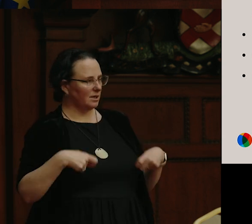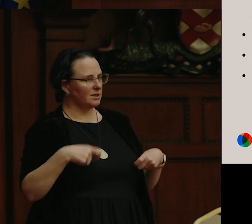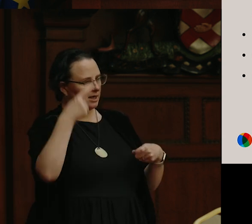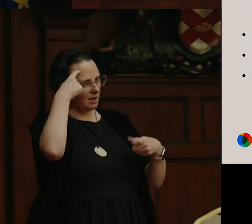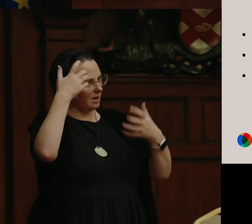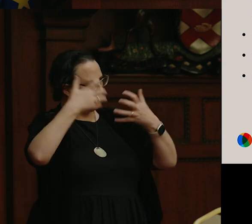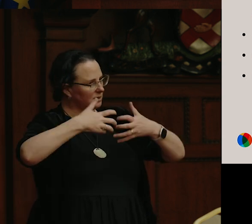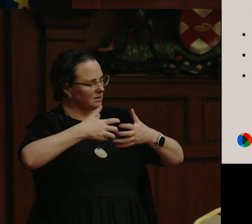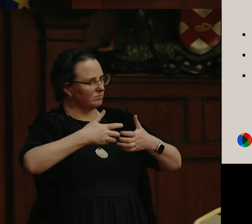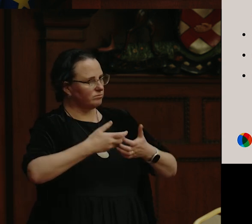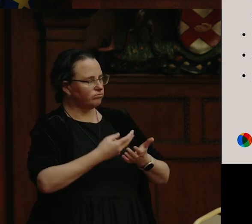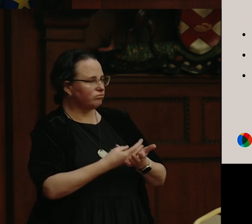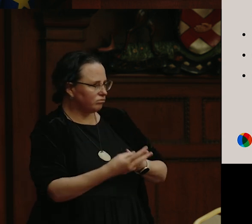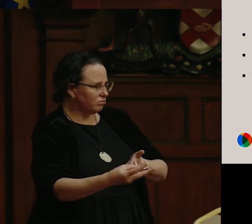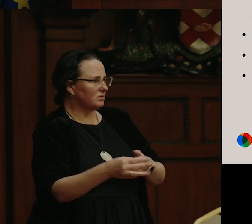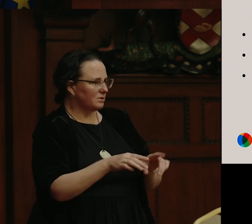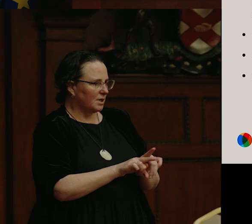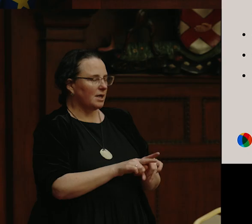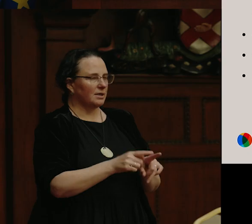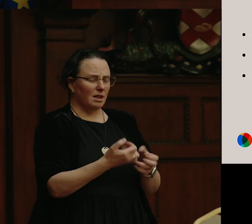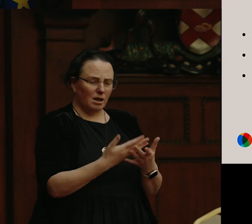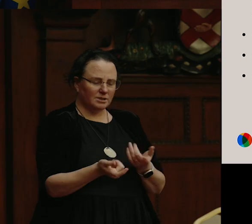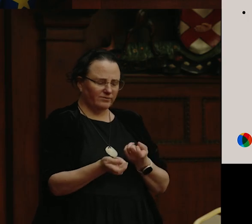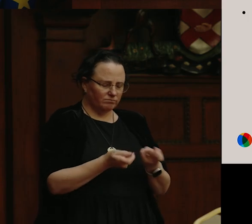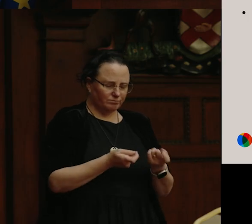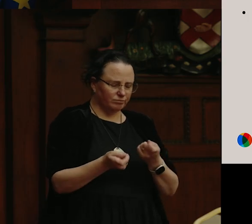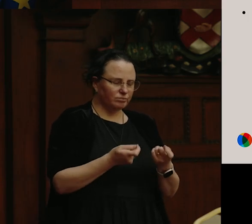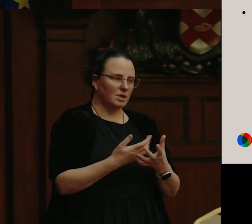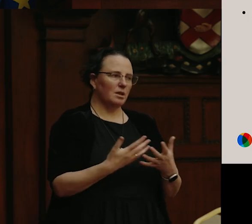just required a lot of administration too.